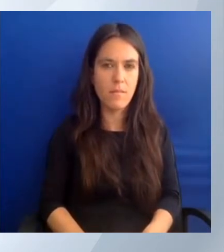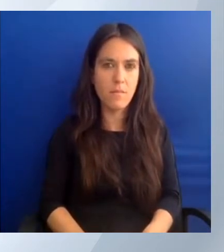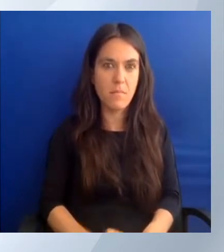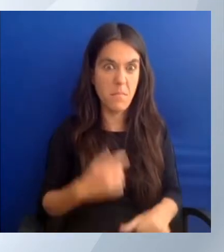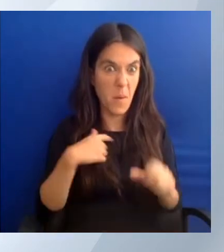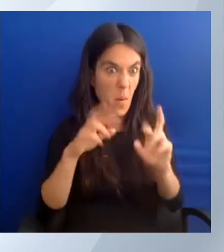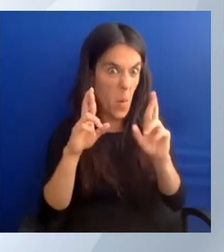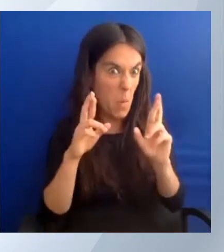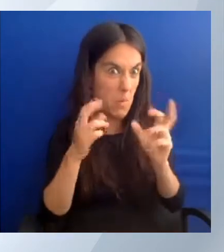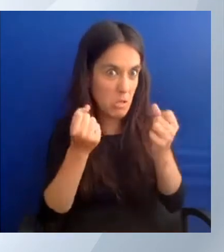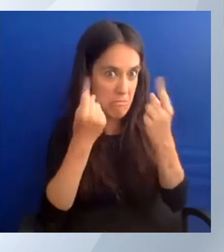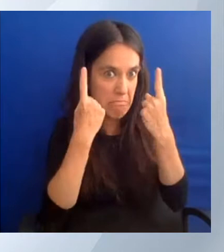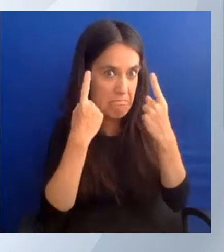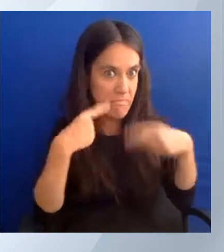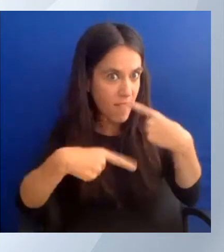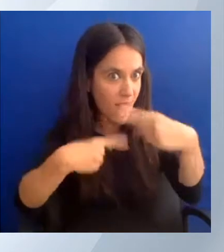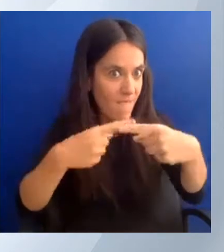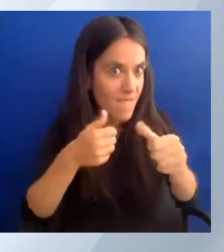sense. It's not too heavy.